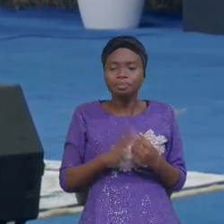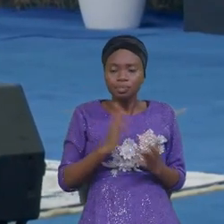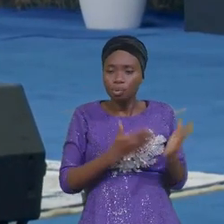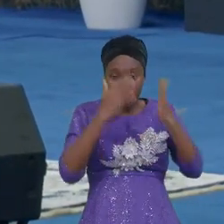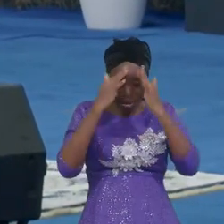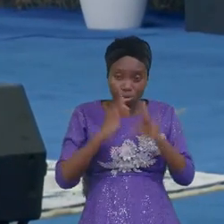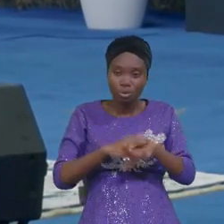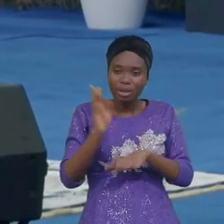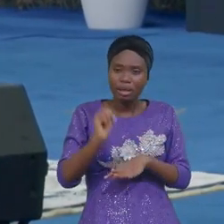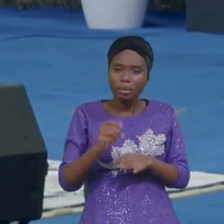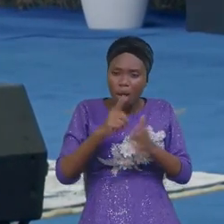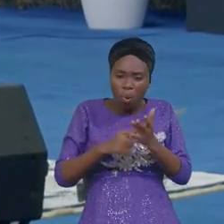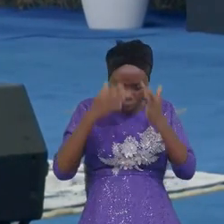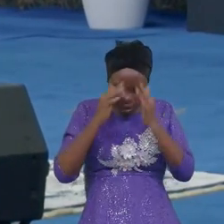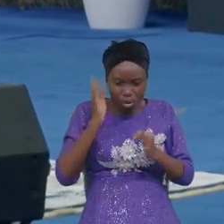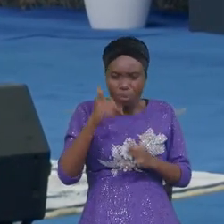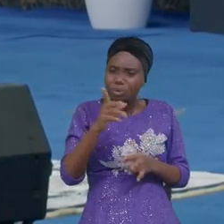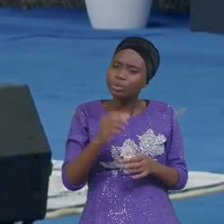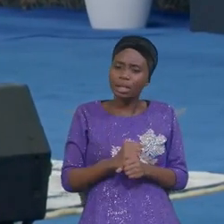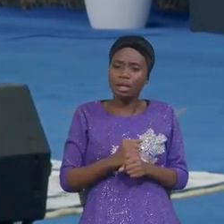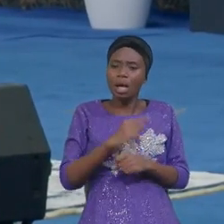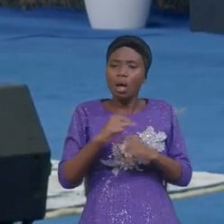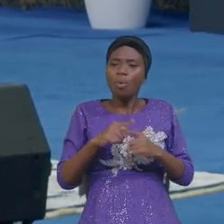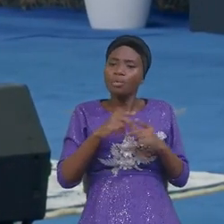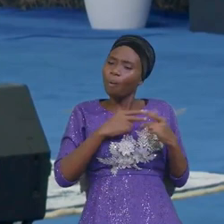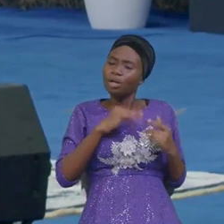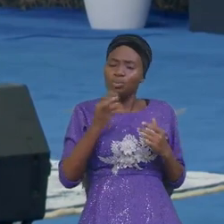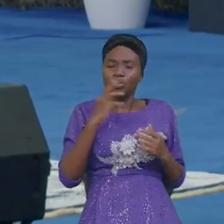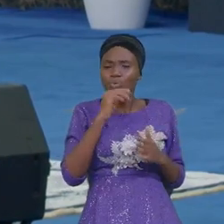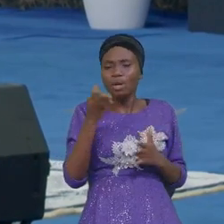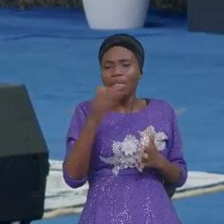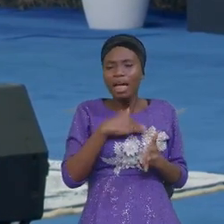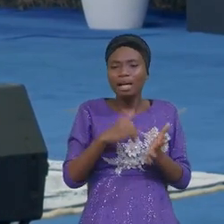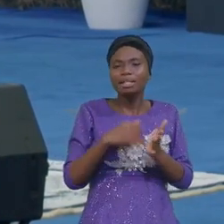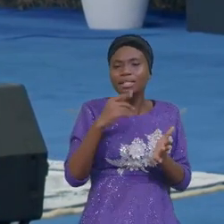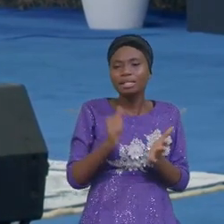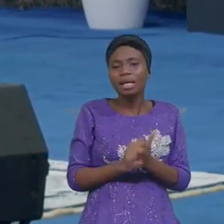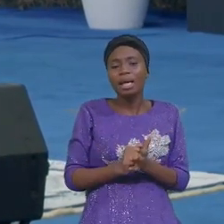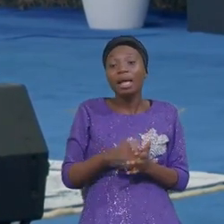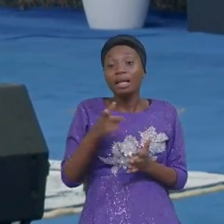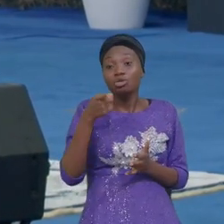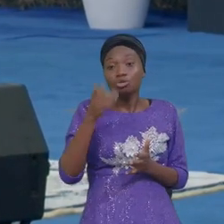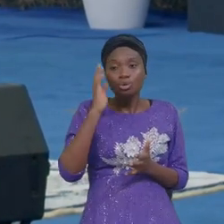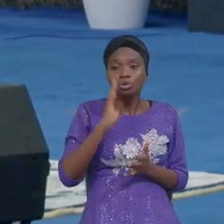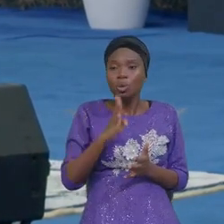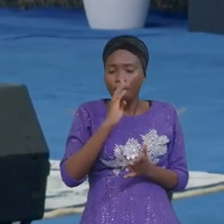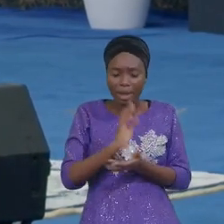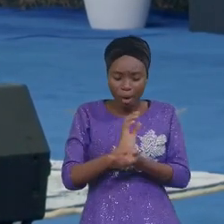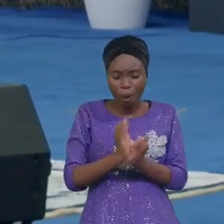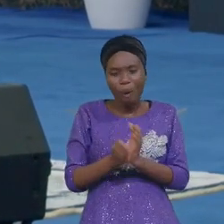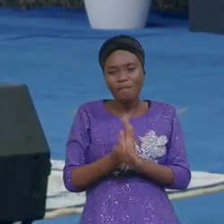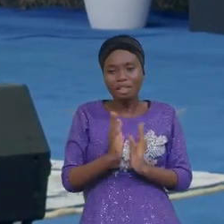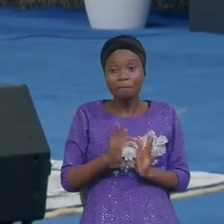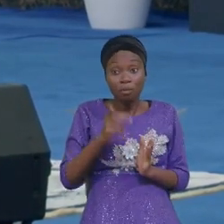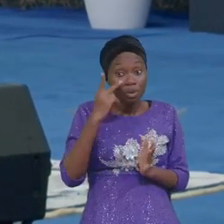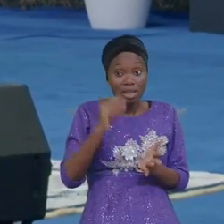What decision are you going to take when your heart was not there? And it says, lest they should be converted. You see that